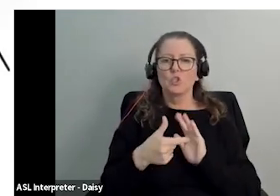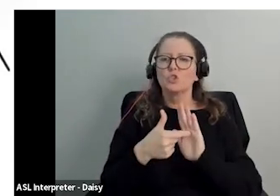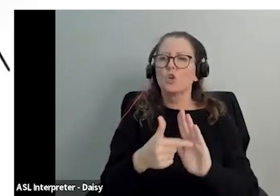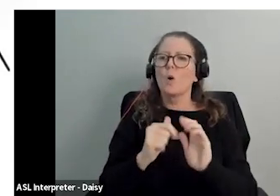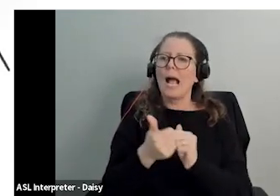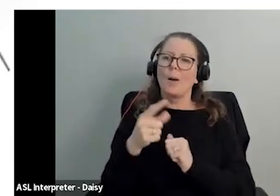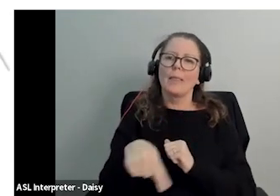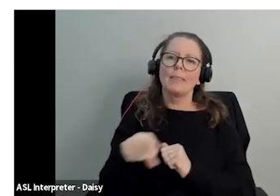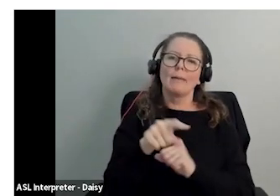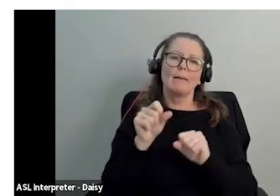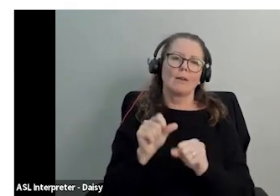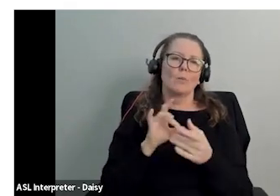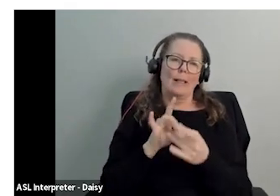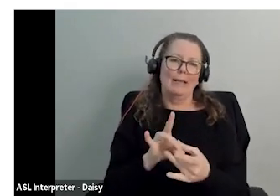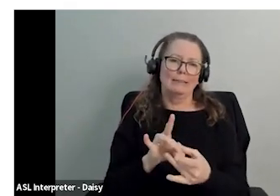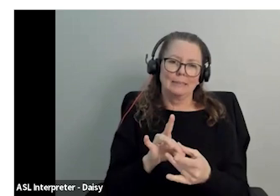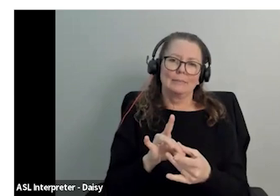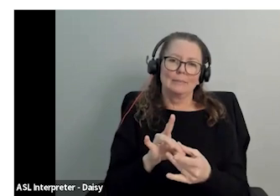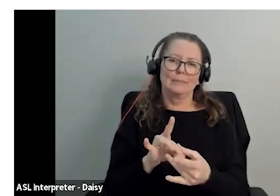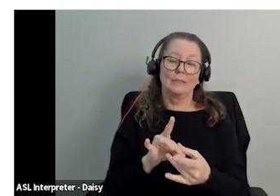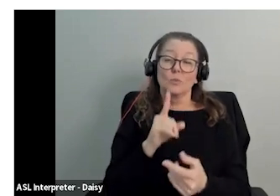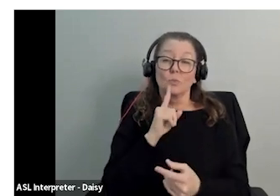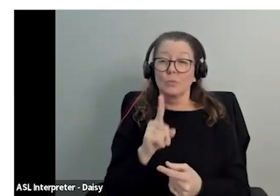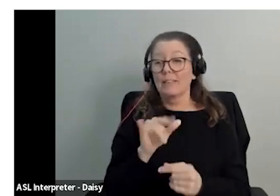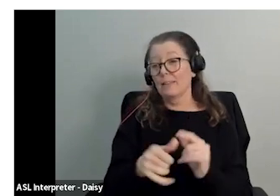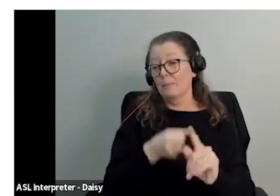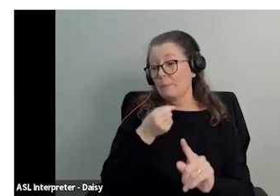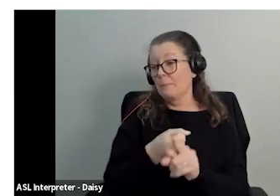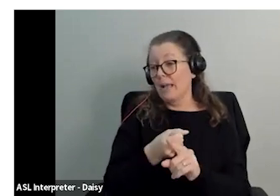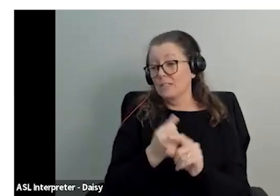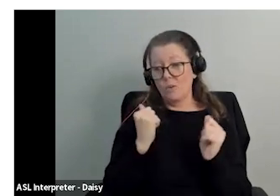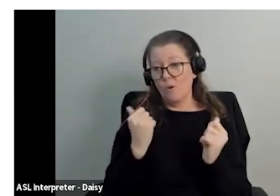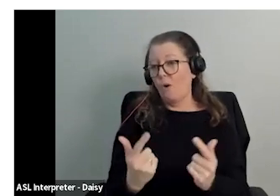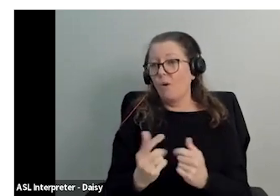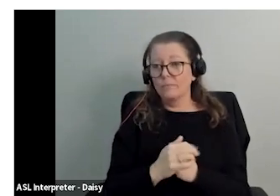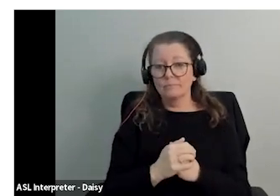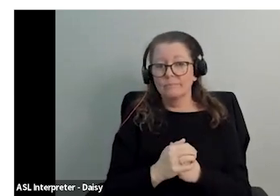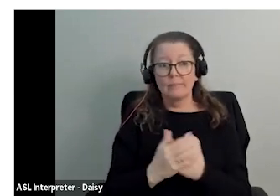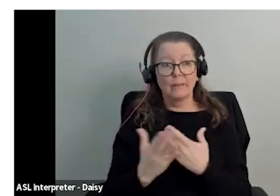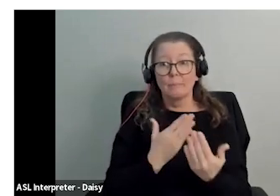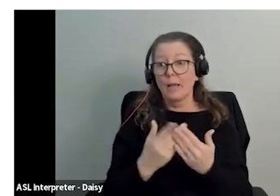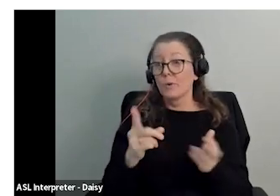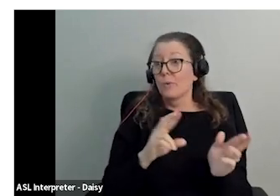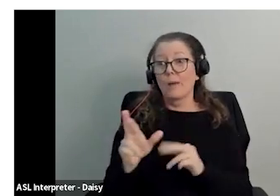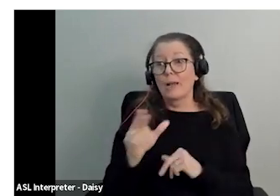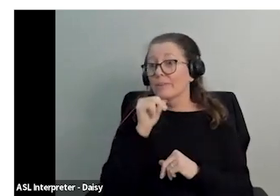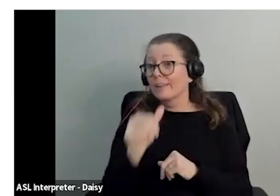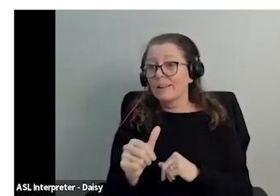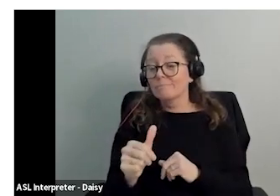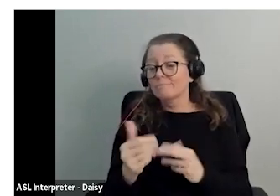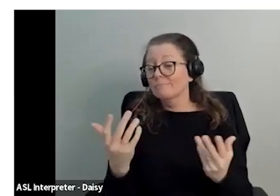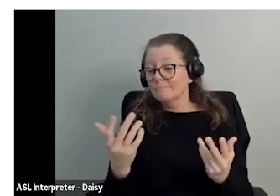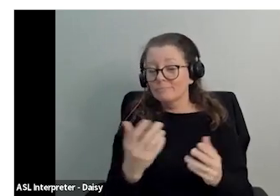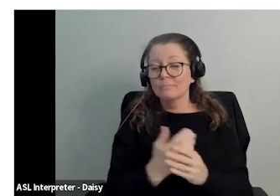relatability of disabilities, because it really impacts all of us, whether we're ready for it or whether it just